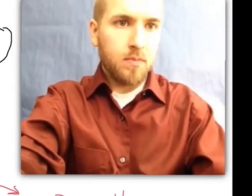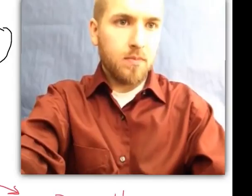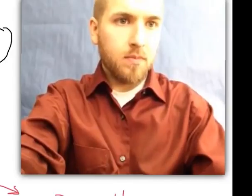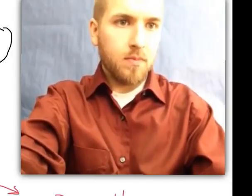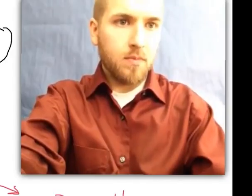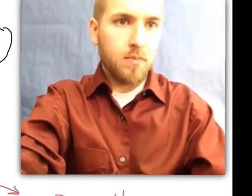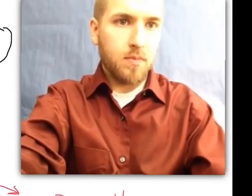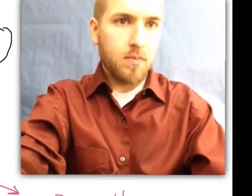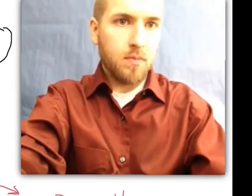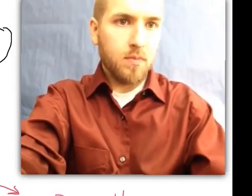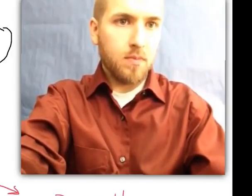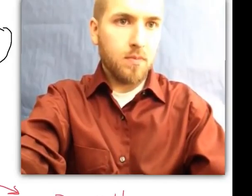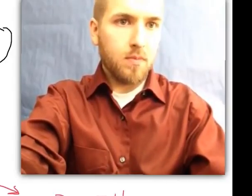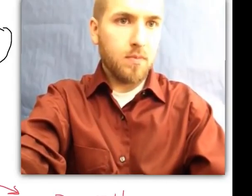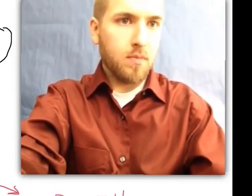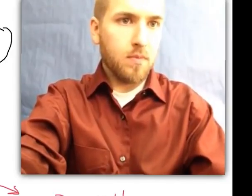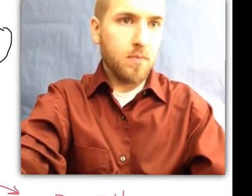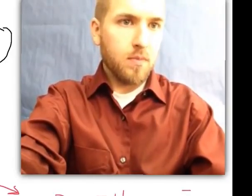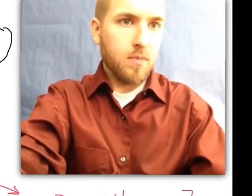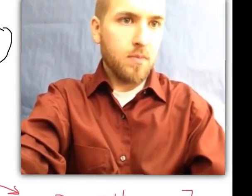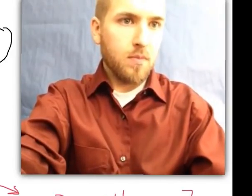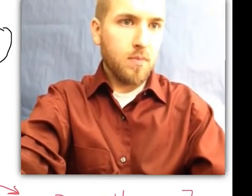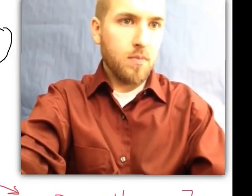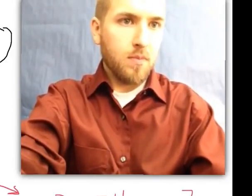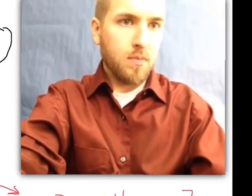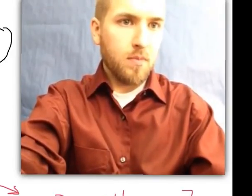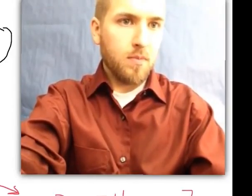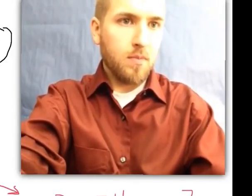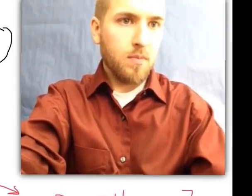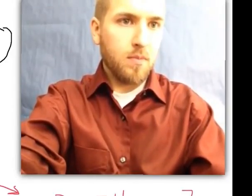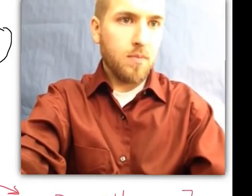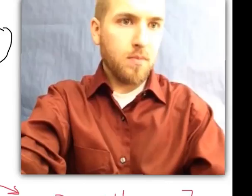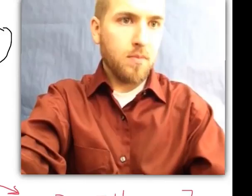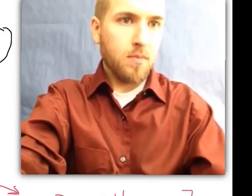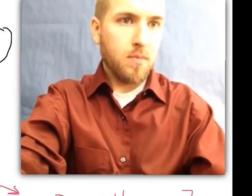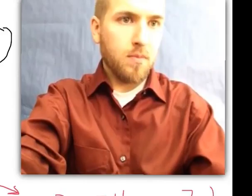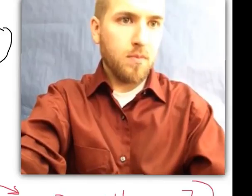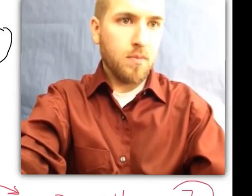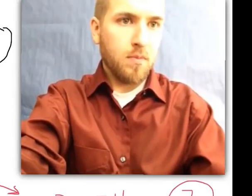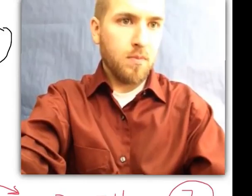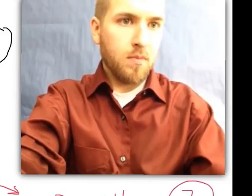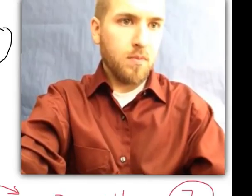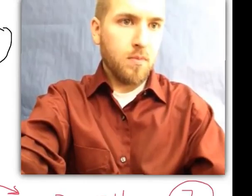over 24. So now you can add and get 7 over 24.